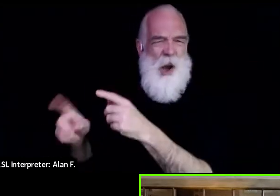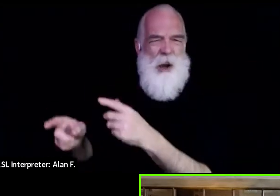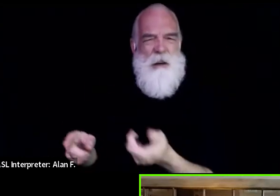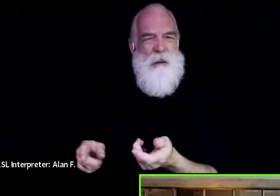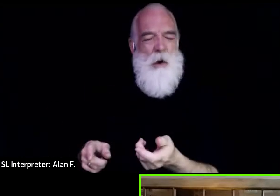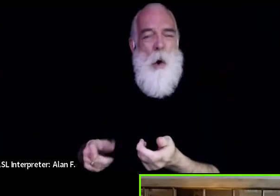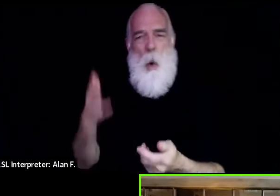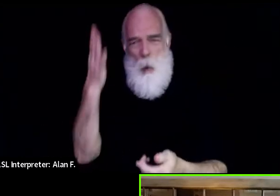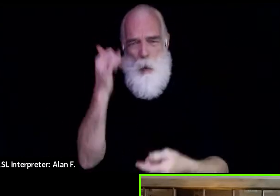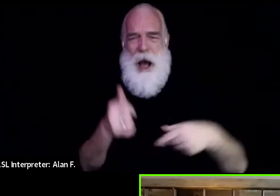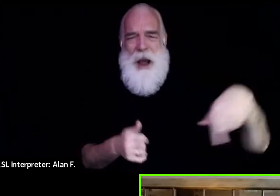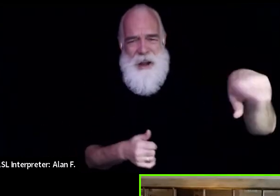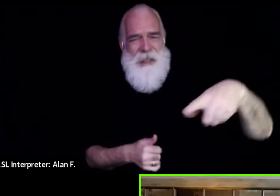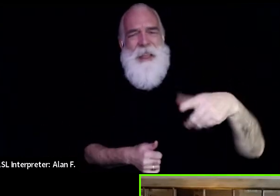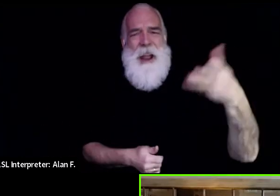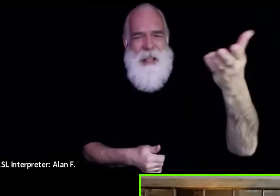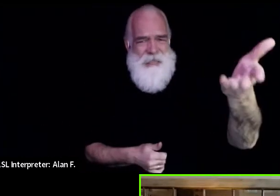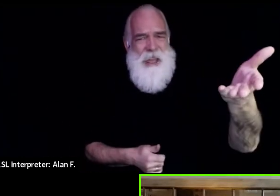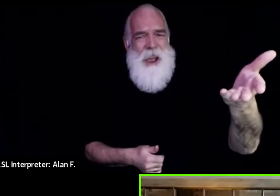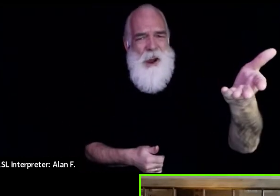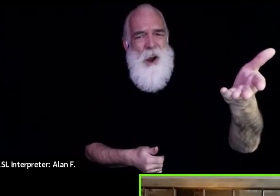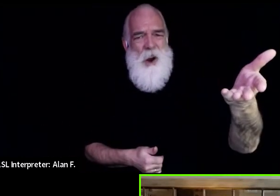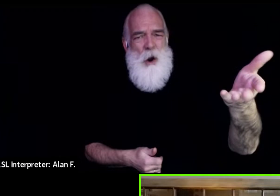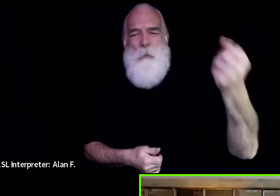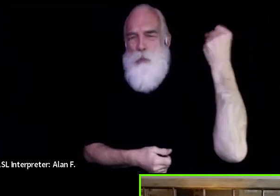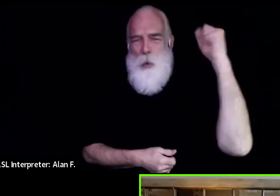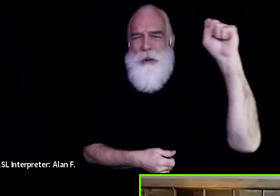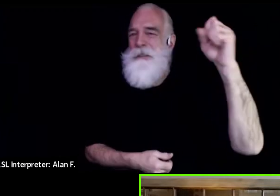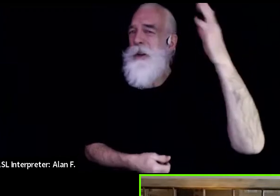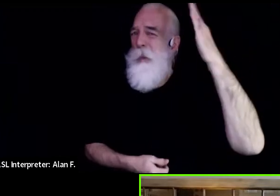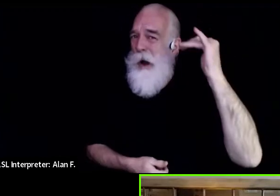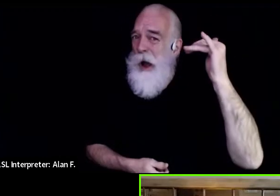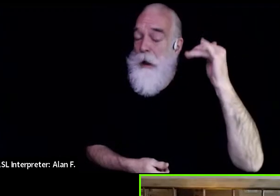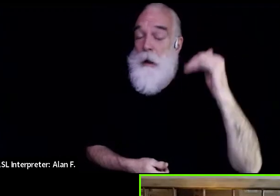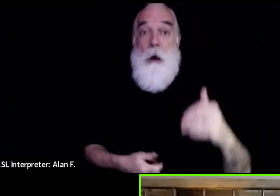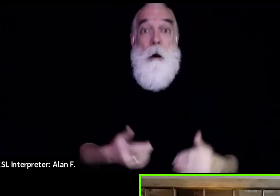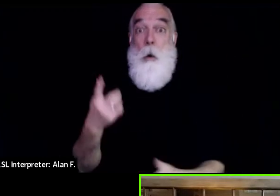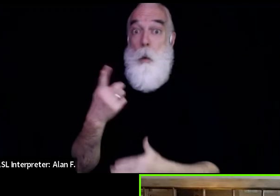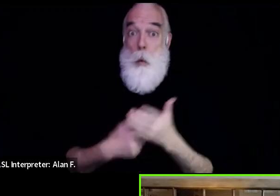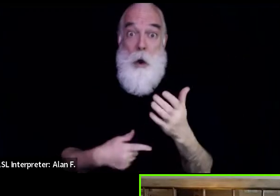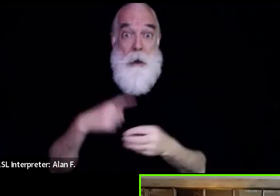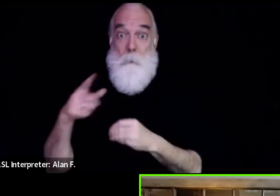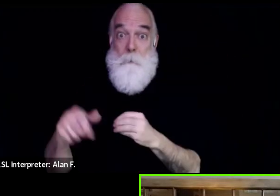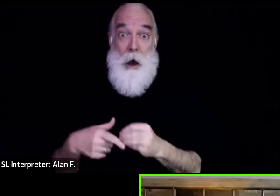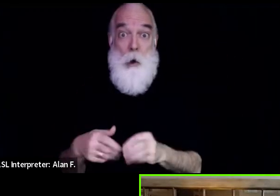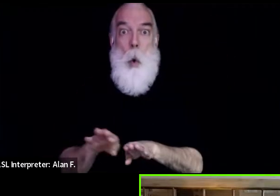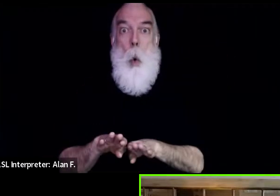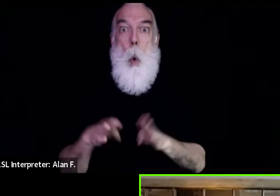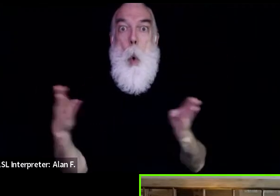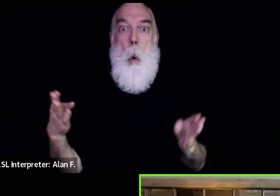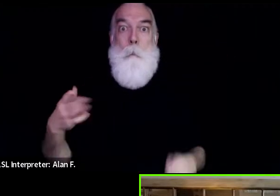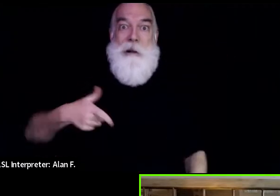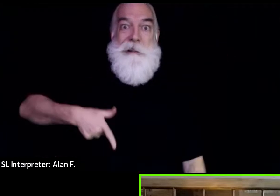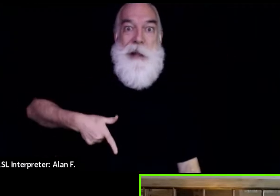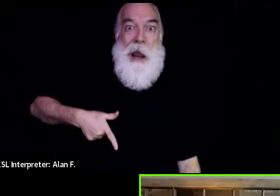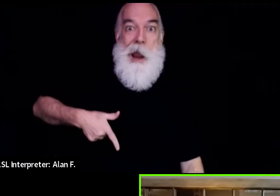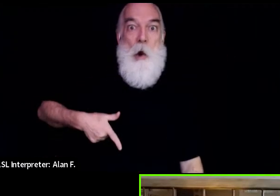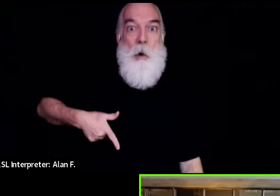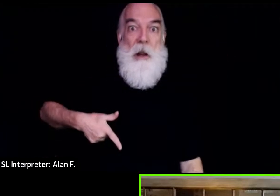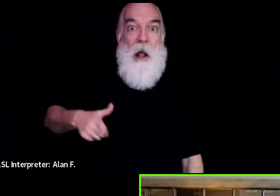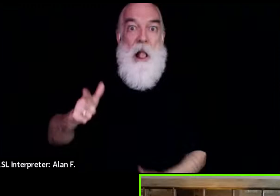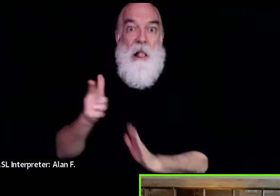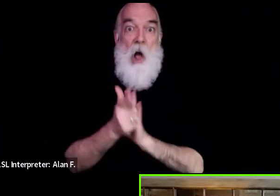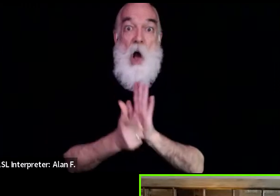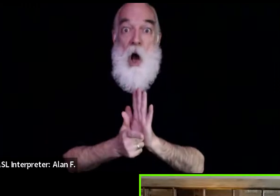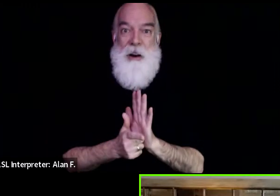the open carry law in Georgia and how protesters can walk with AK-47s down the street, and